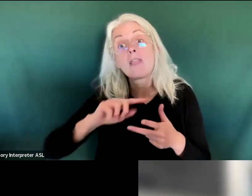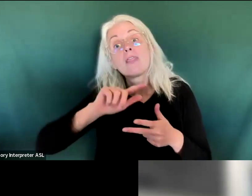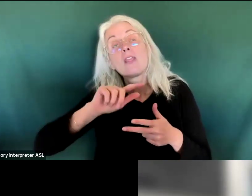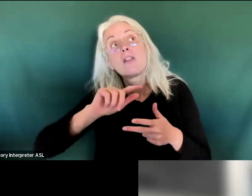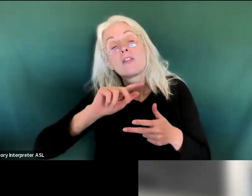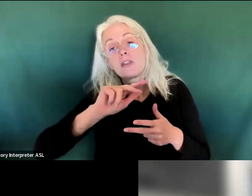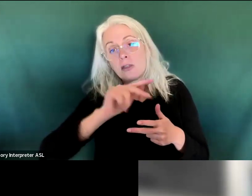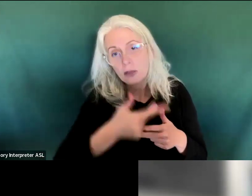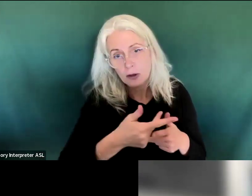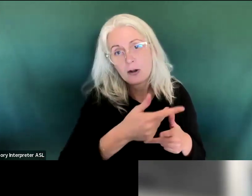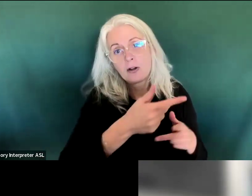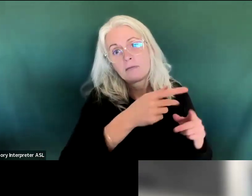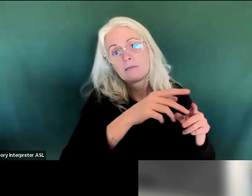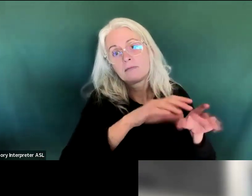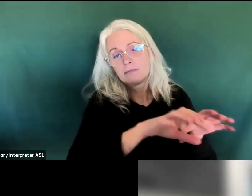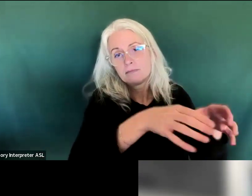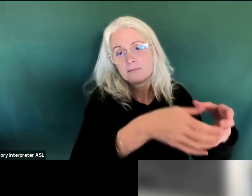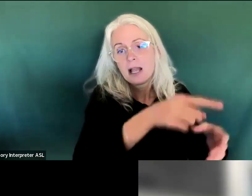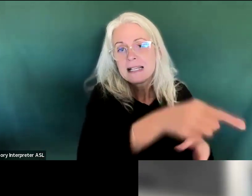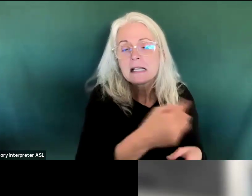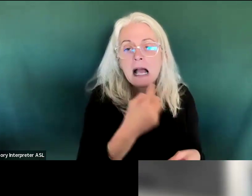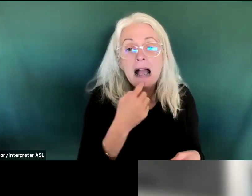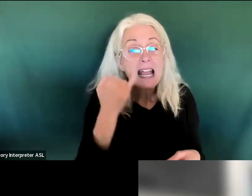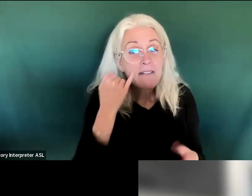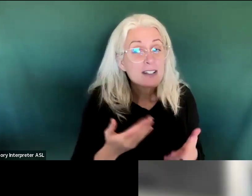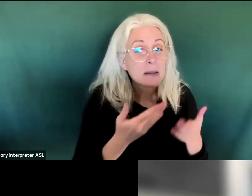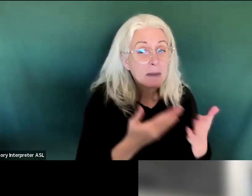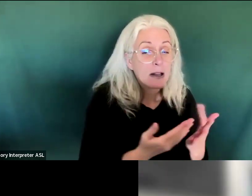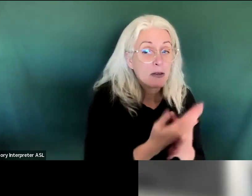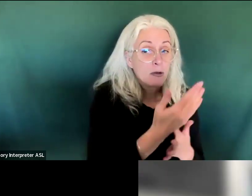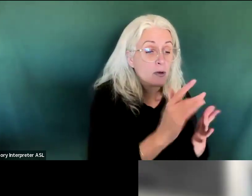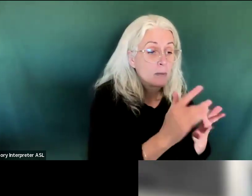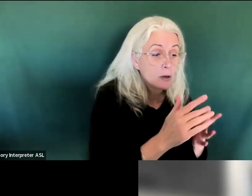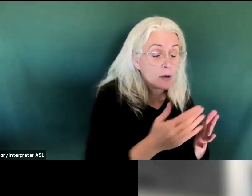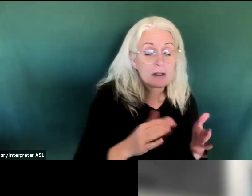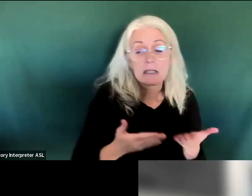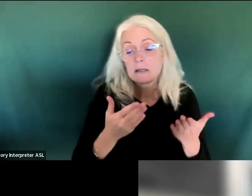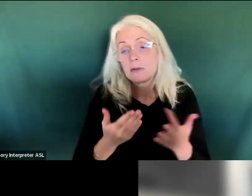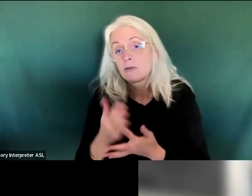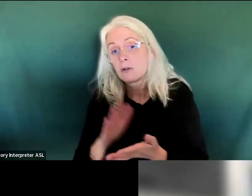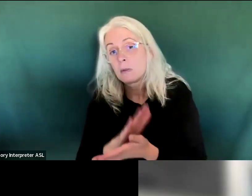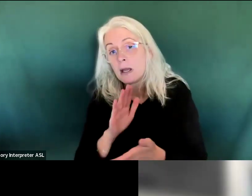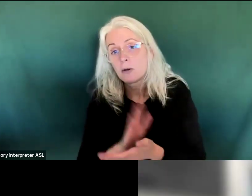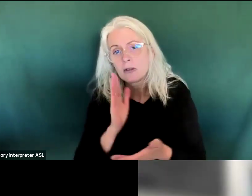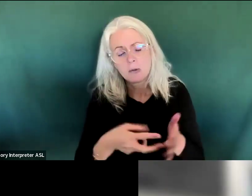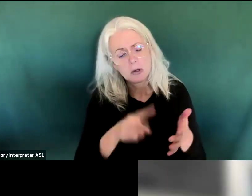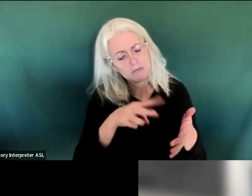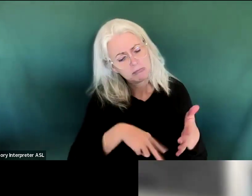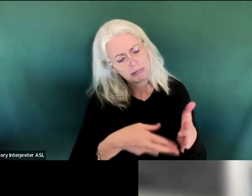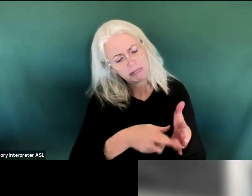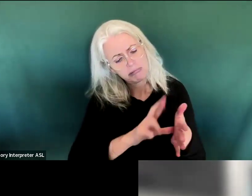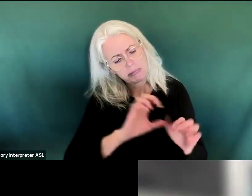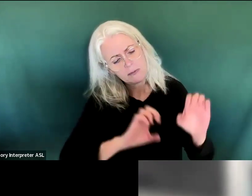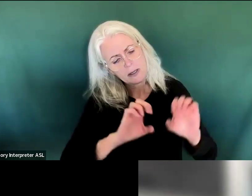third-party administrator would do the same thing they did if it was submitted the other way. They will evaluate and see if they can make a determination. And